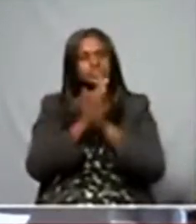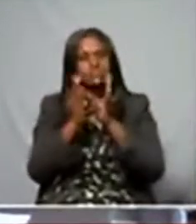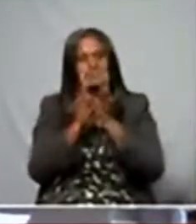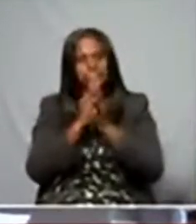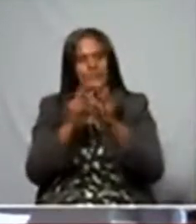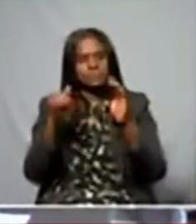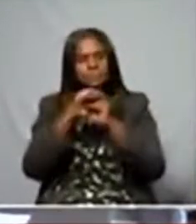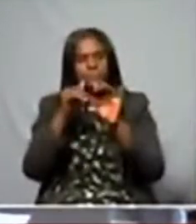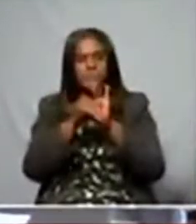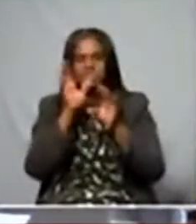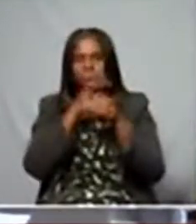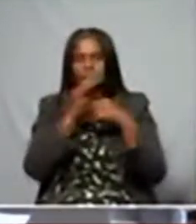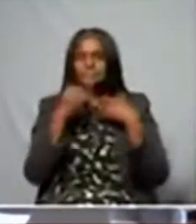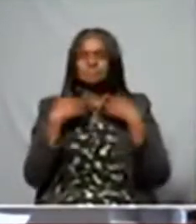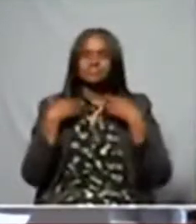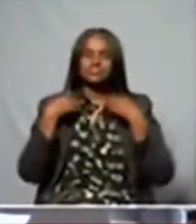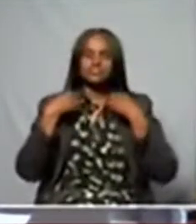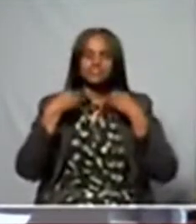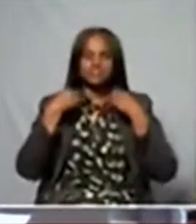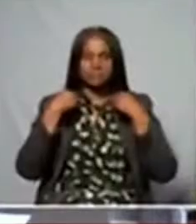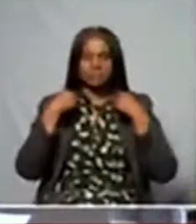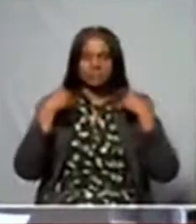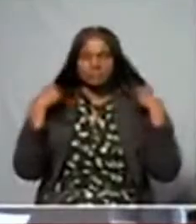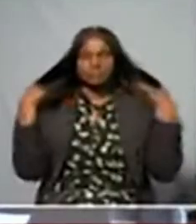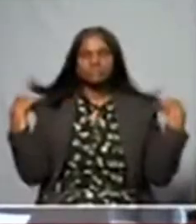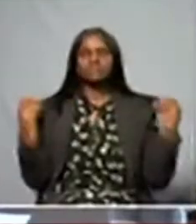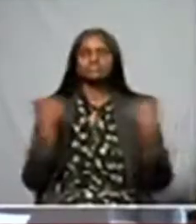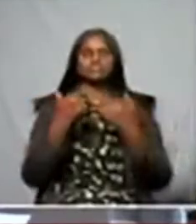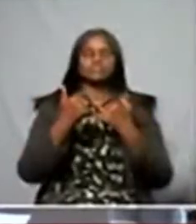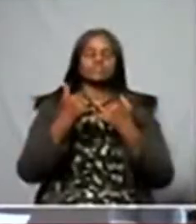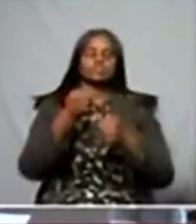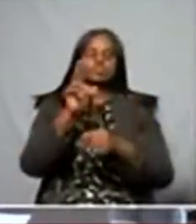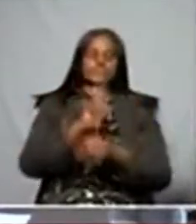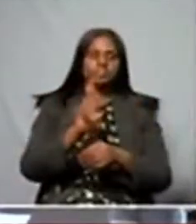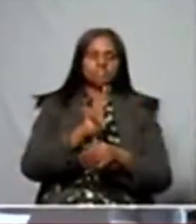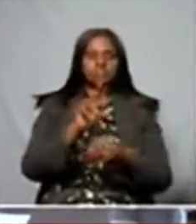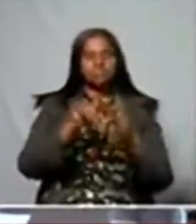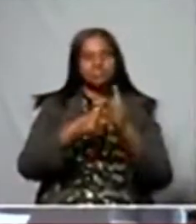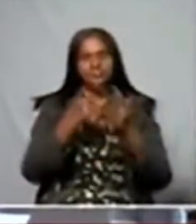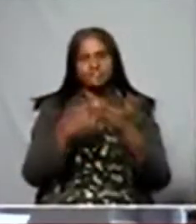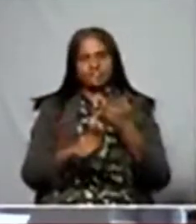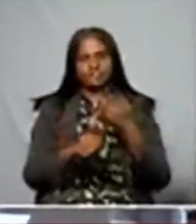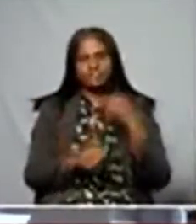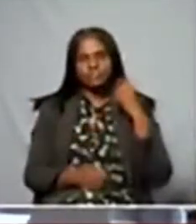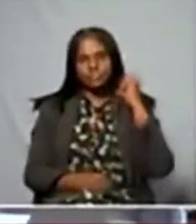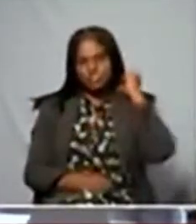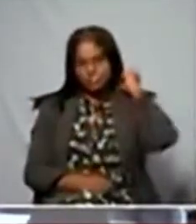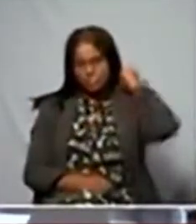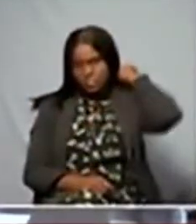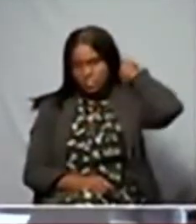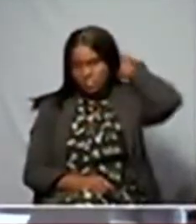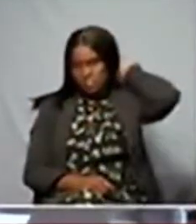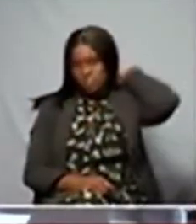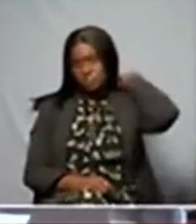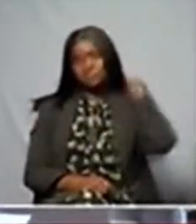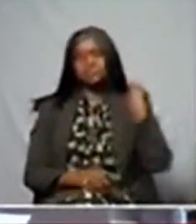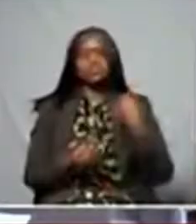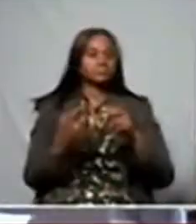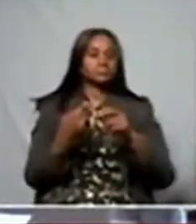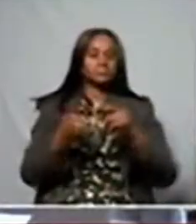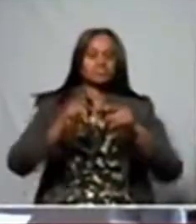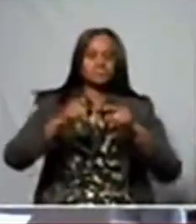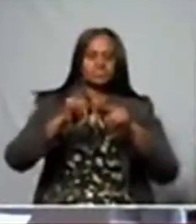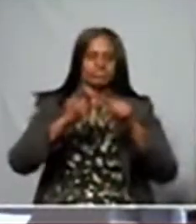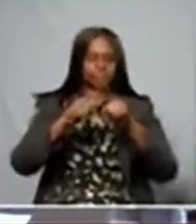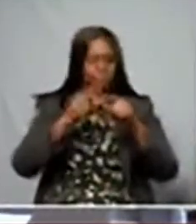engaged. The moment we engage the contractor, the absorption rate starts to significantly rise. But